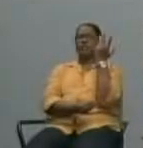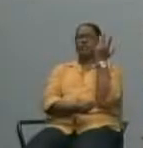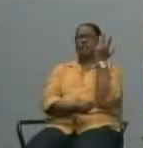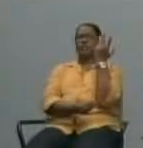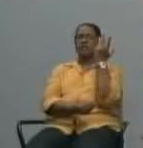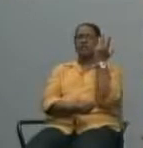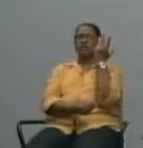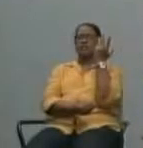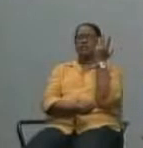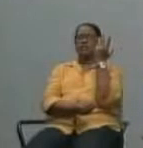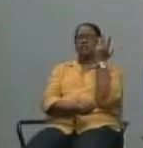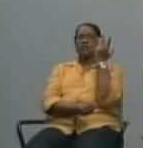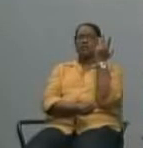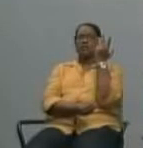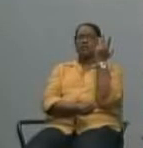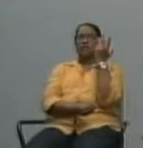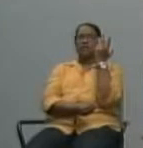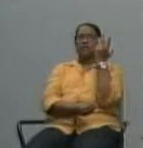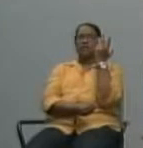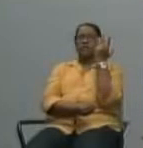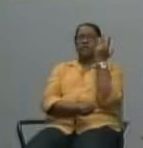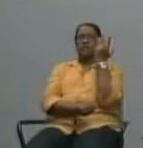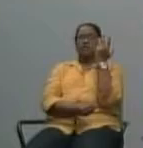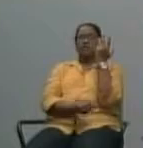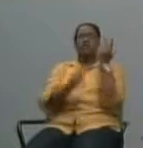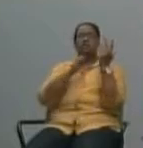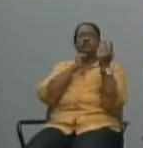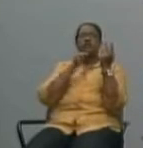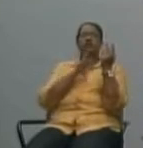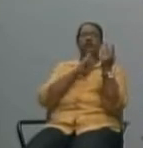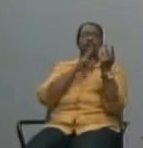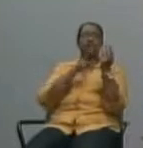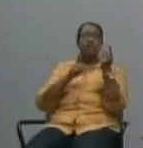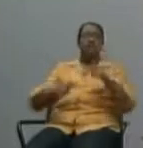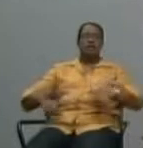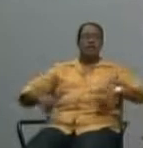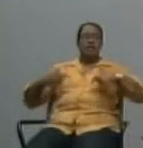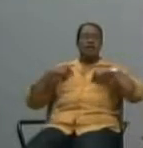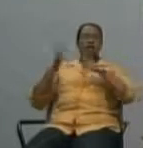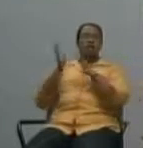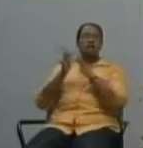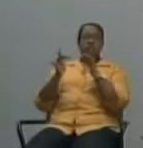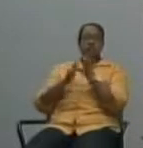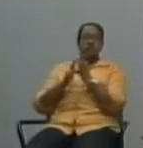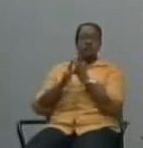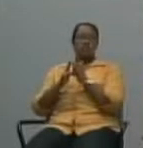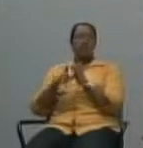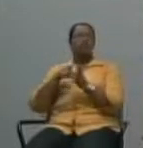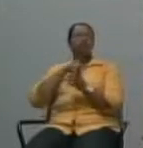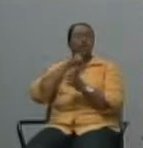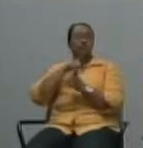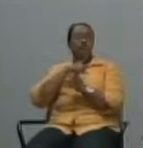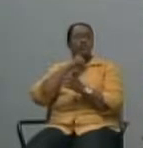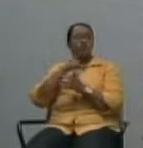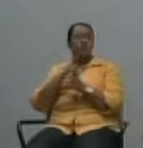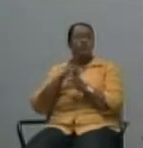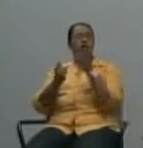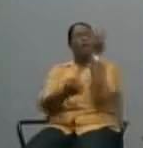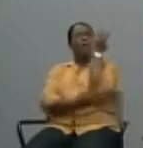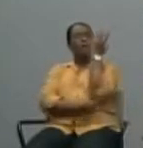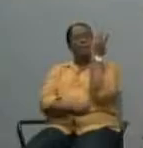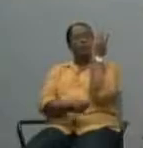really the one who is poor. So if we wish to be just and to care for